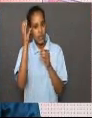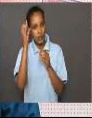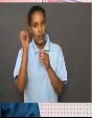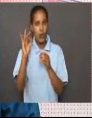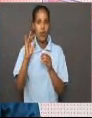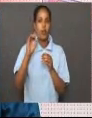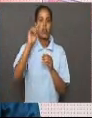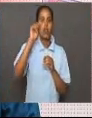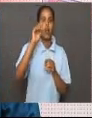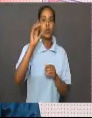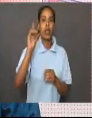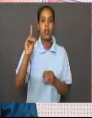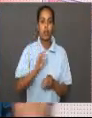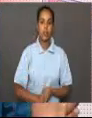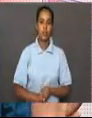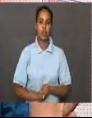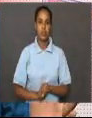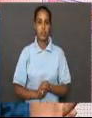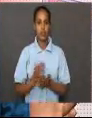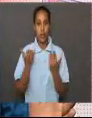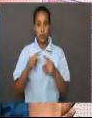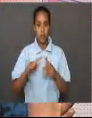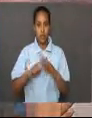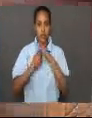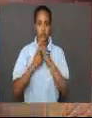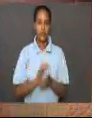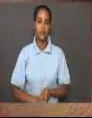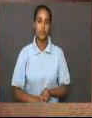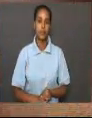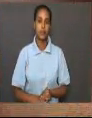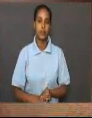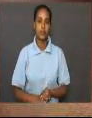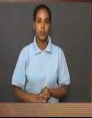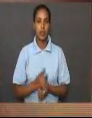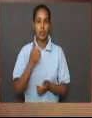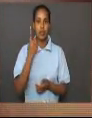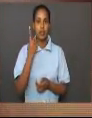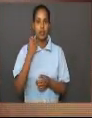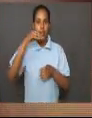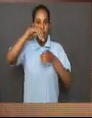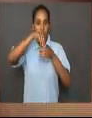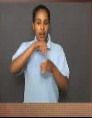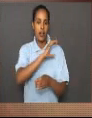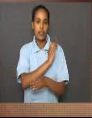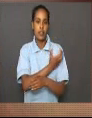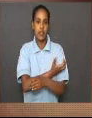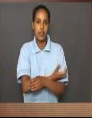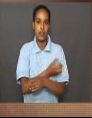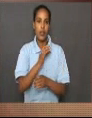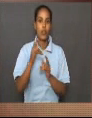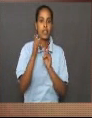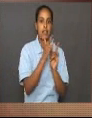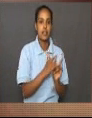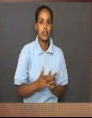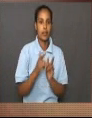of thermodynamics. Shall we start? The internal energy of a